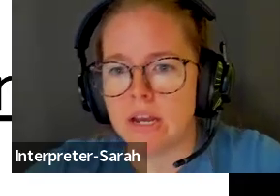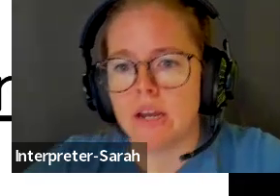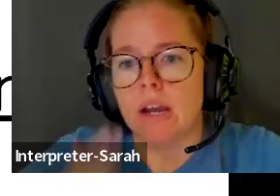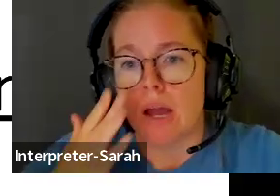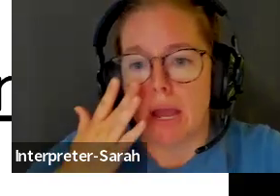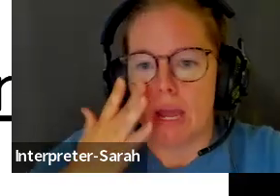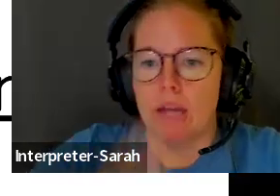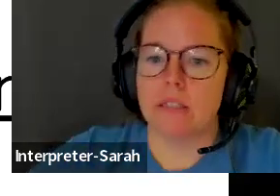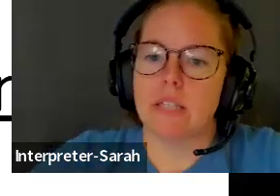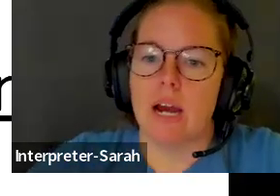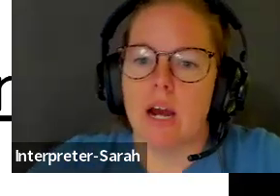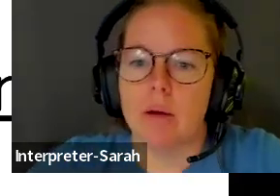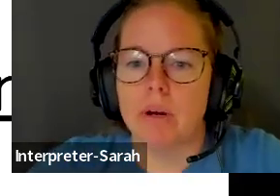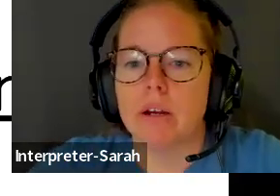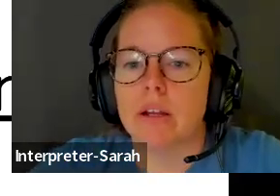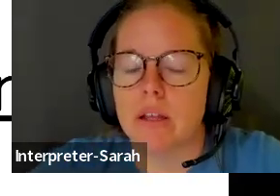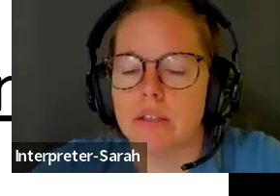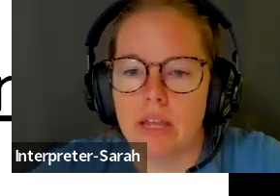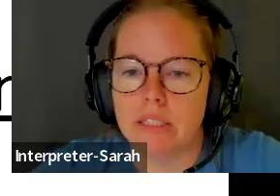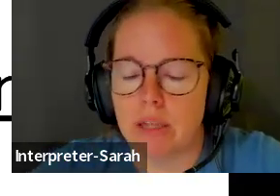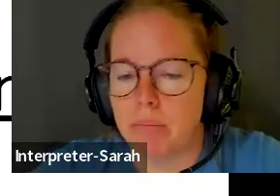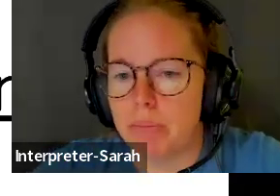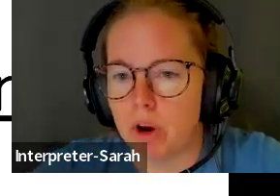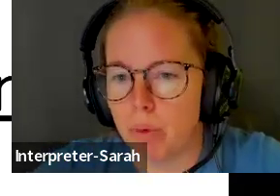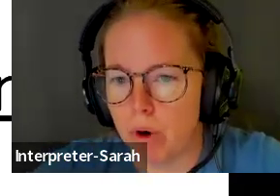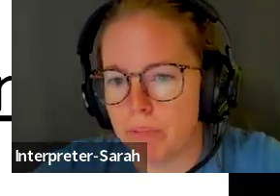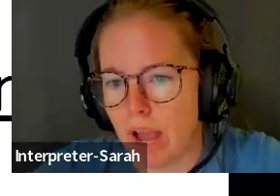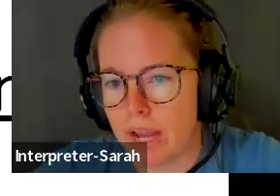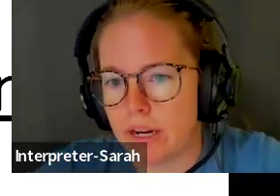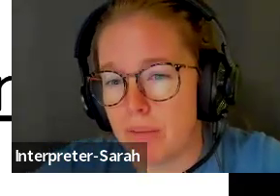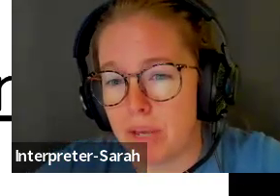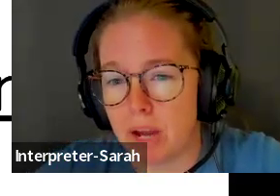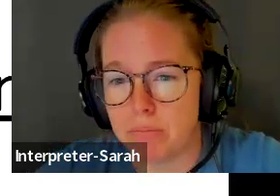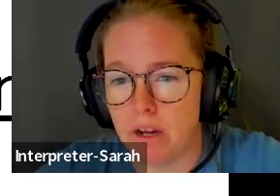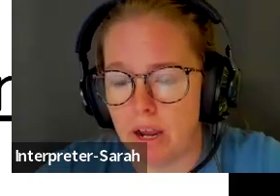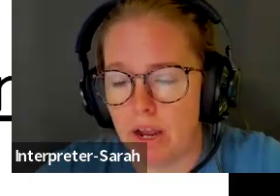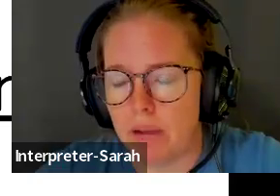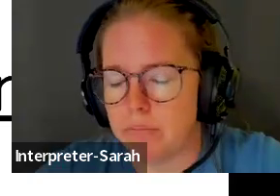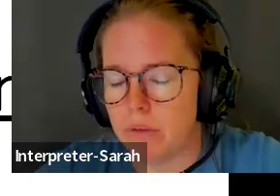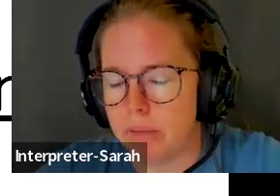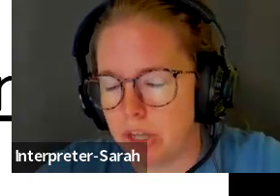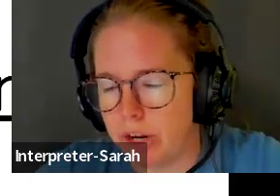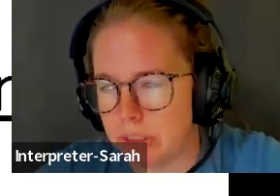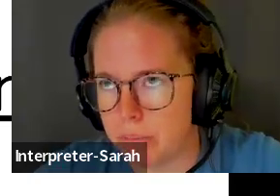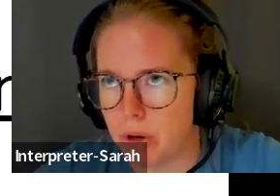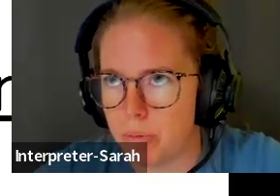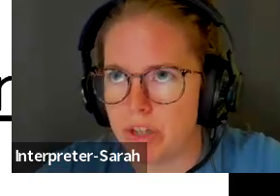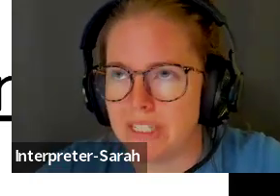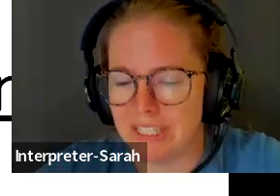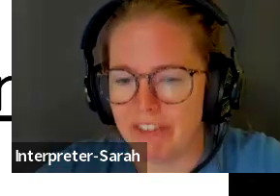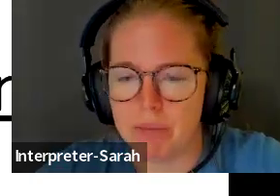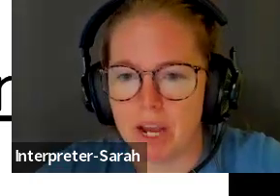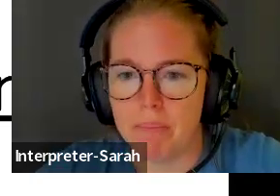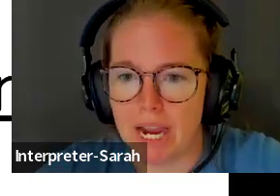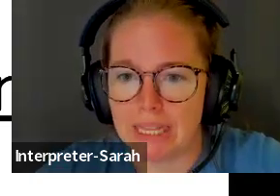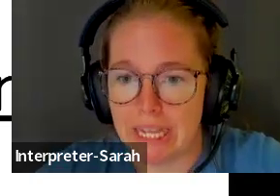deaf. And some people are born blind and then become I'm sorry, some people are